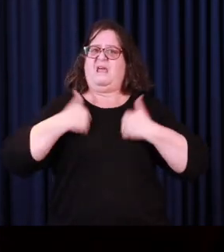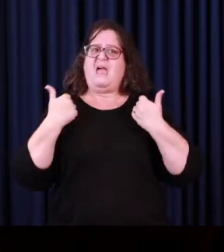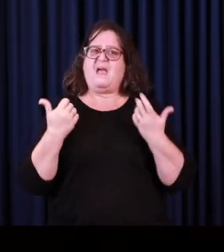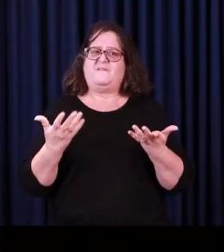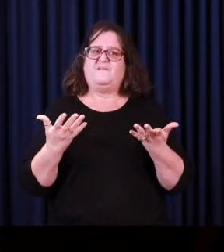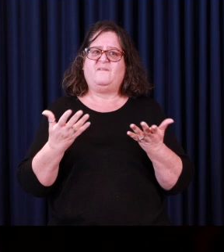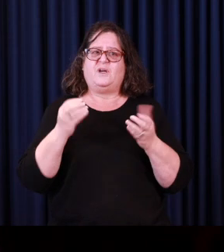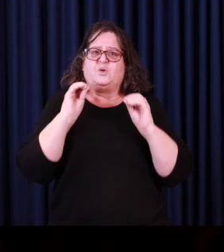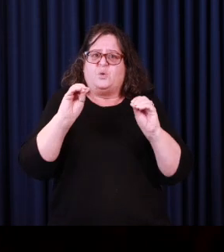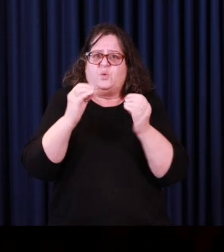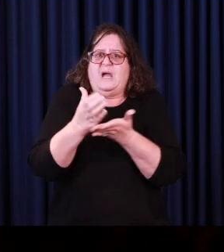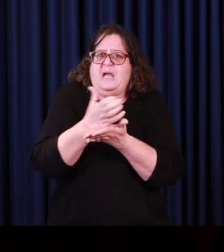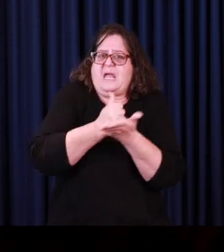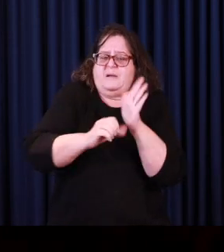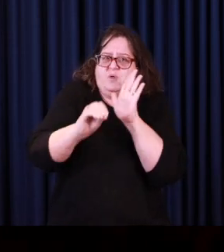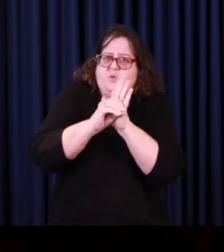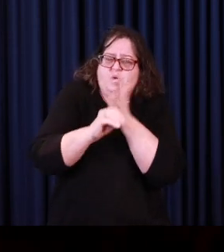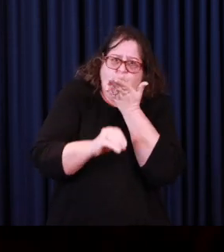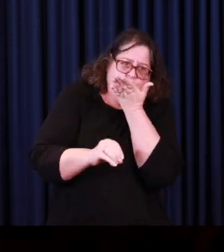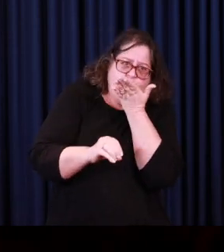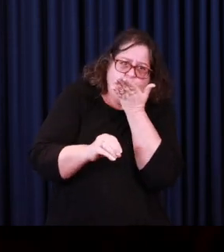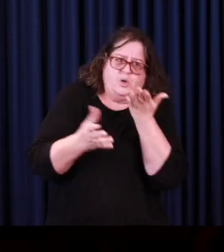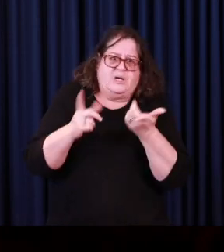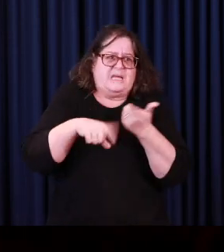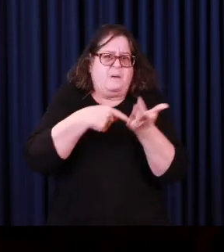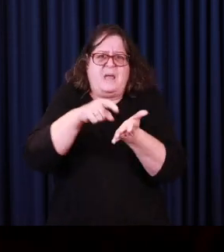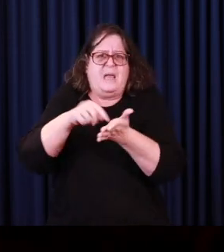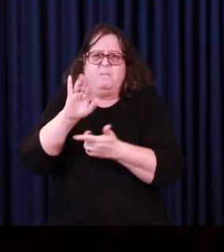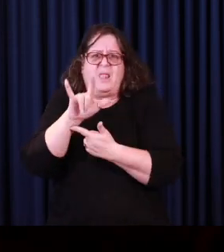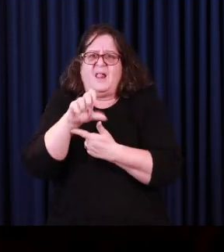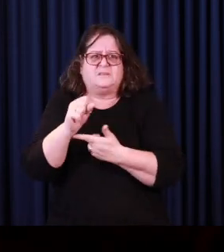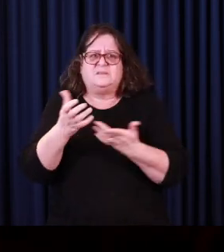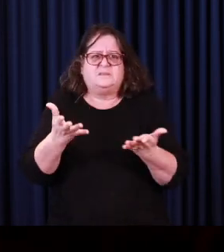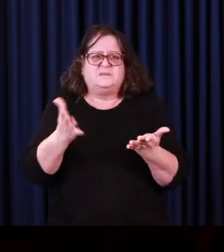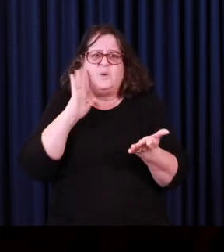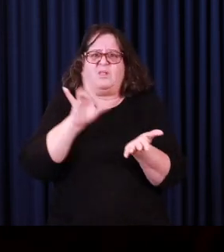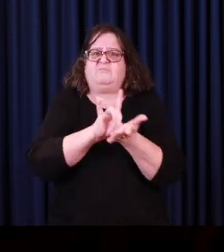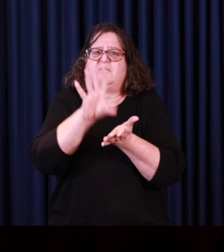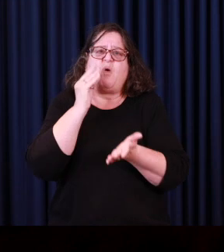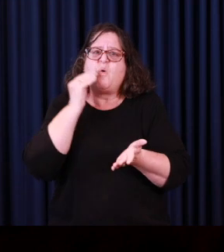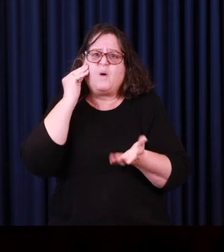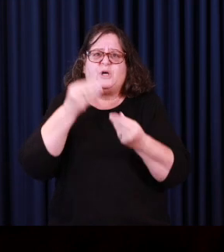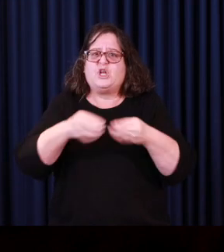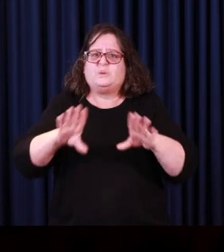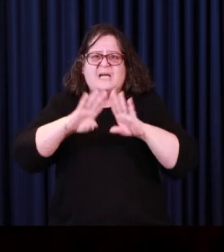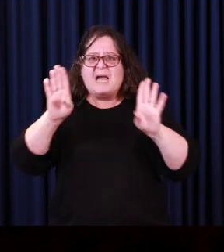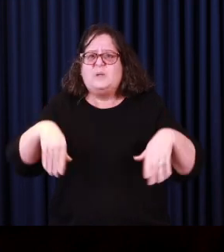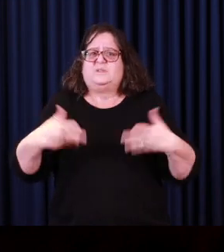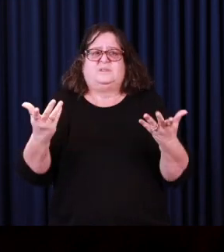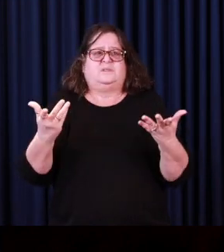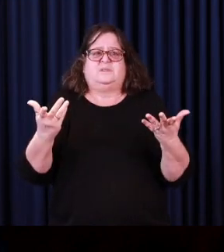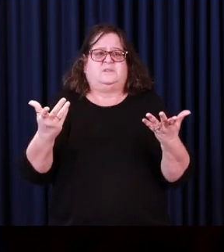income, inability to make a payment, eviction, foreclosure,